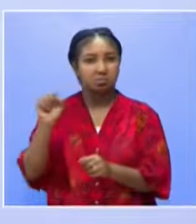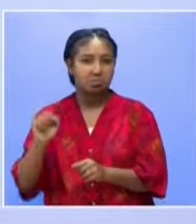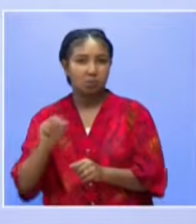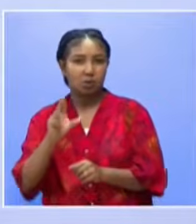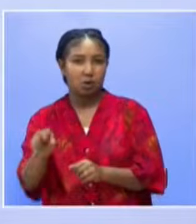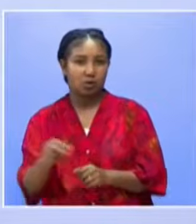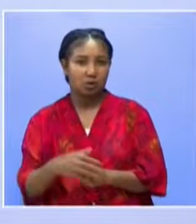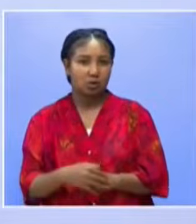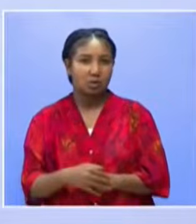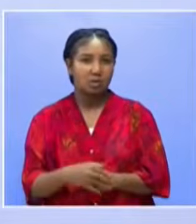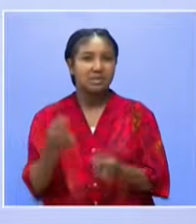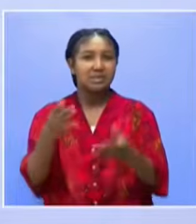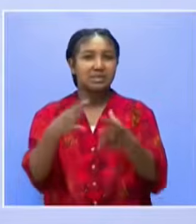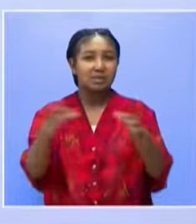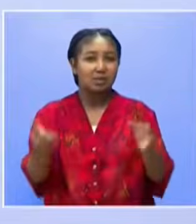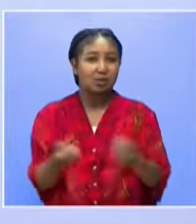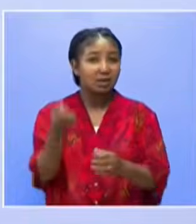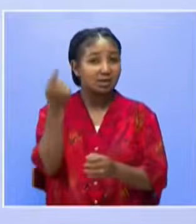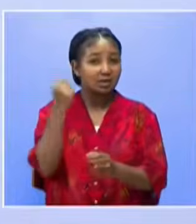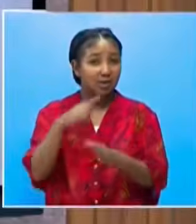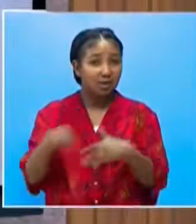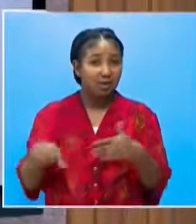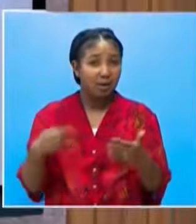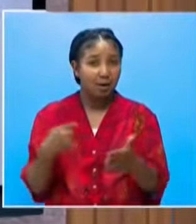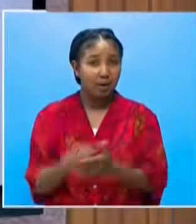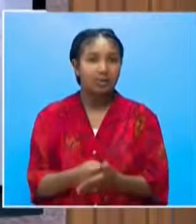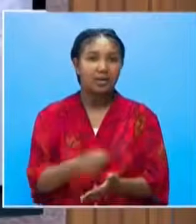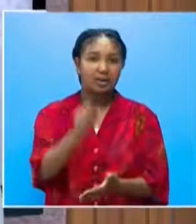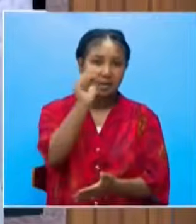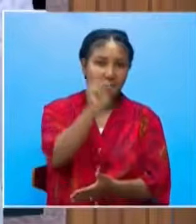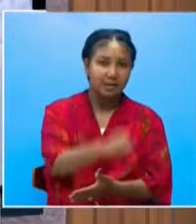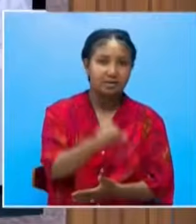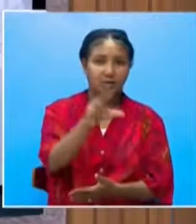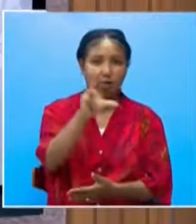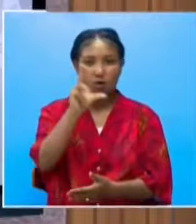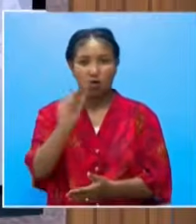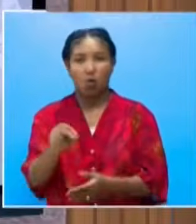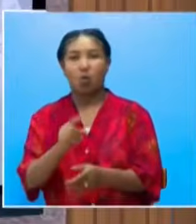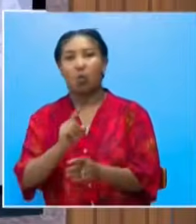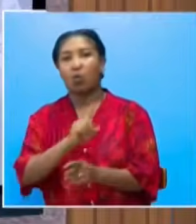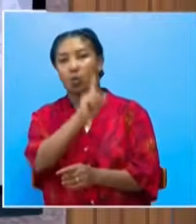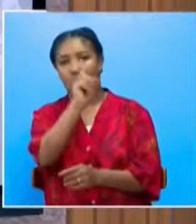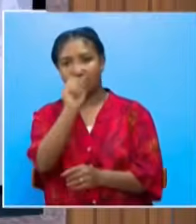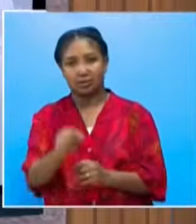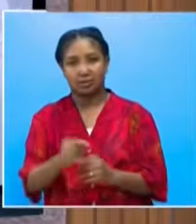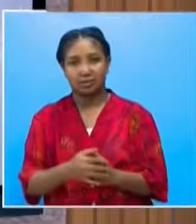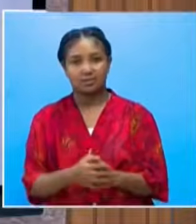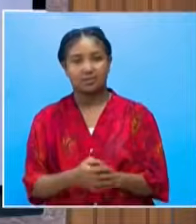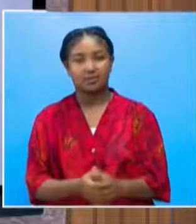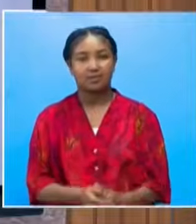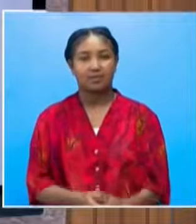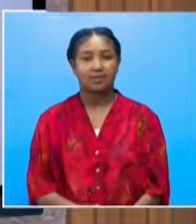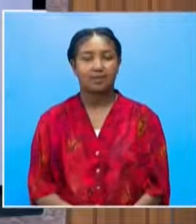sentence, we can understand also about yes or no question. Okay?